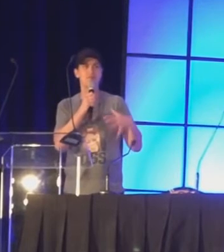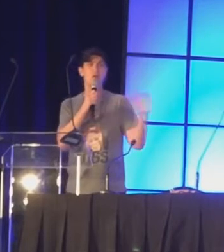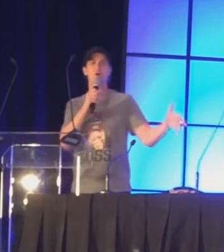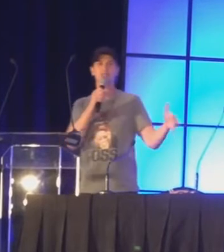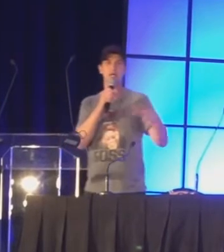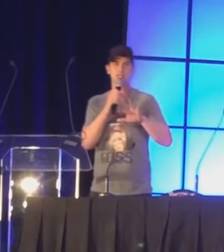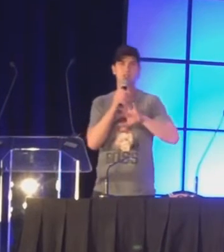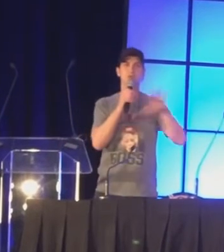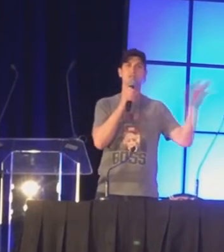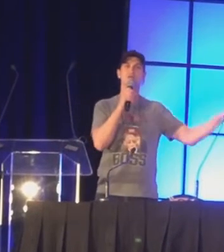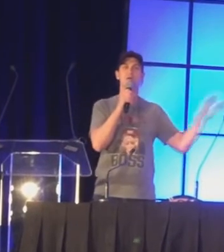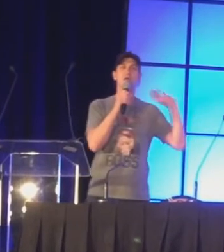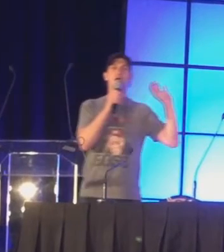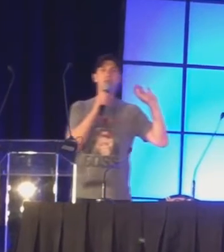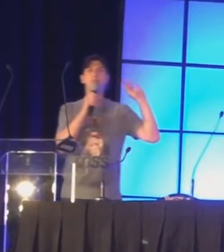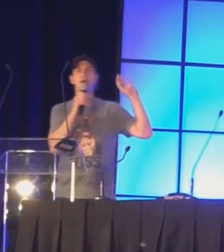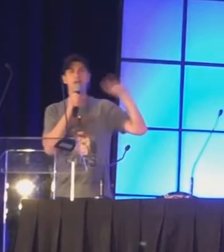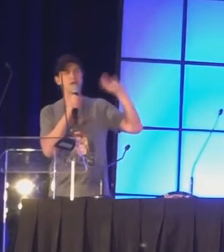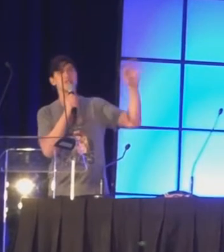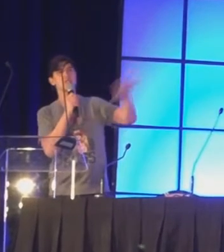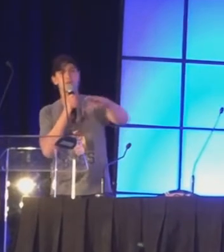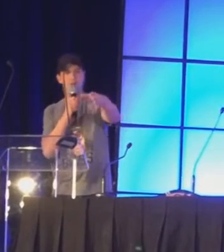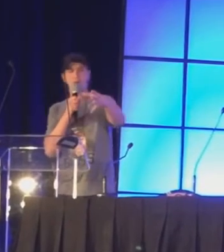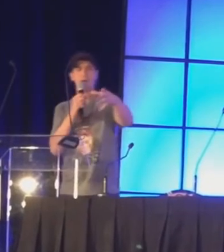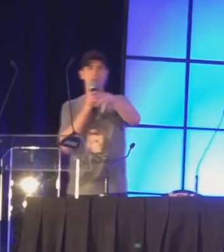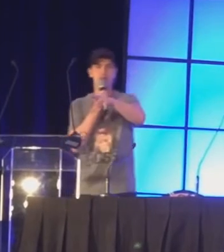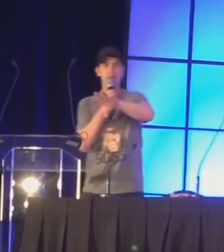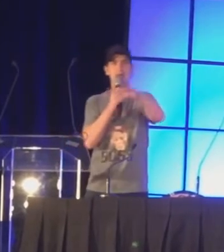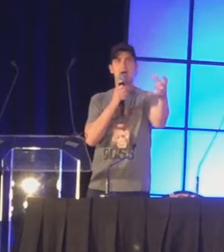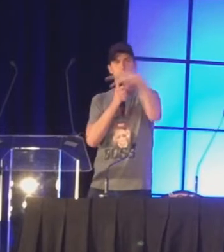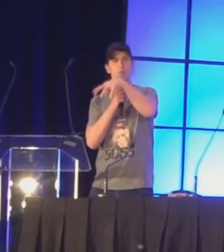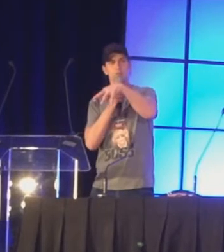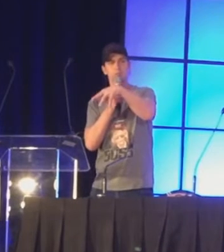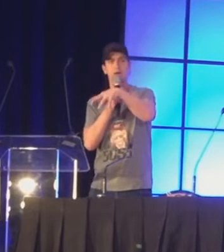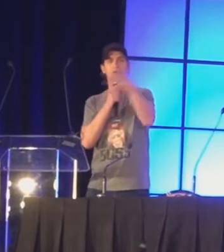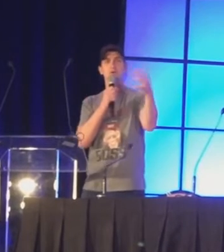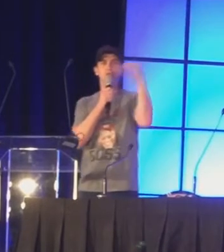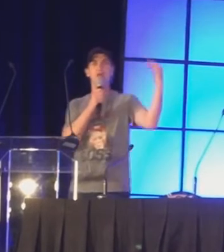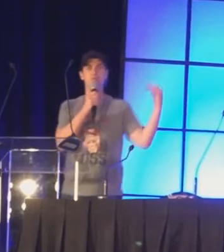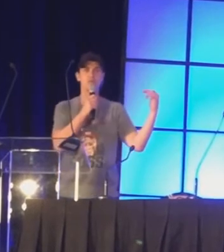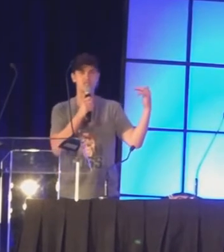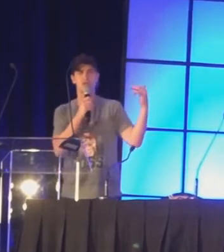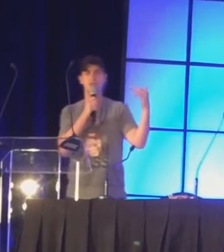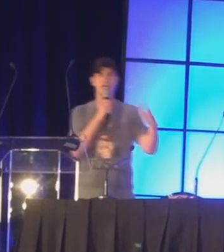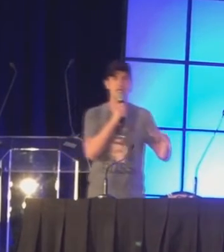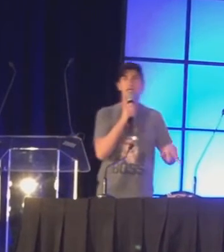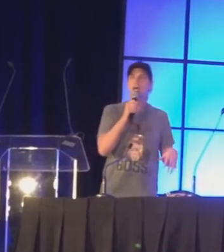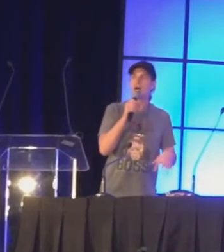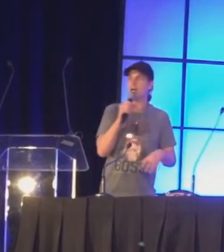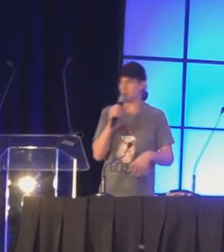to people and stuff. And I wasn't. I just sort of was living by I just met my wife now we're married, but then we just